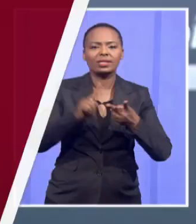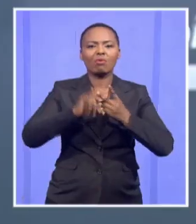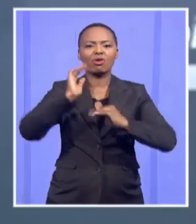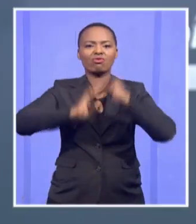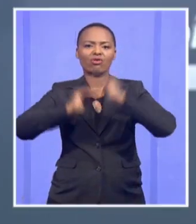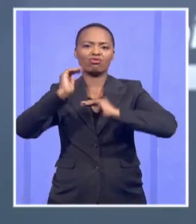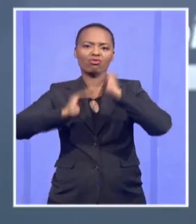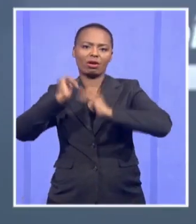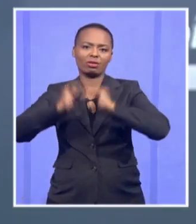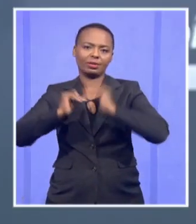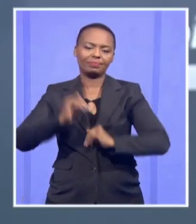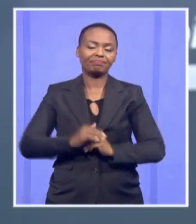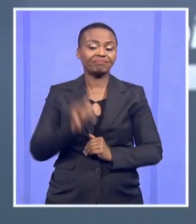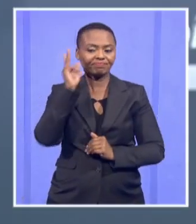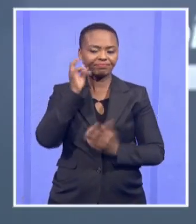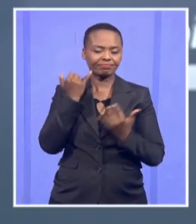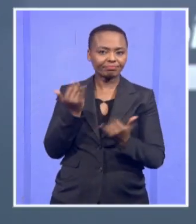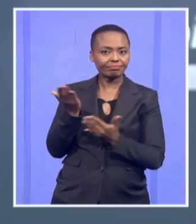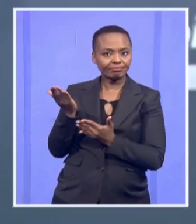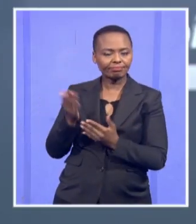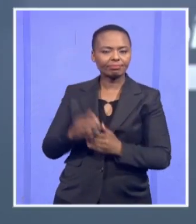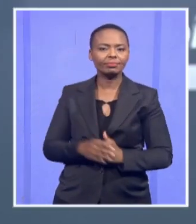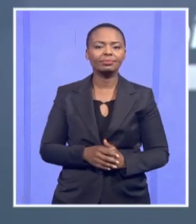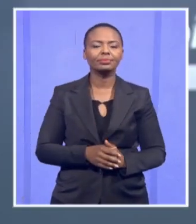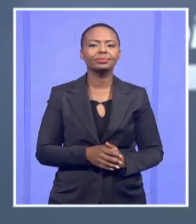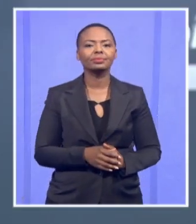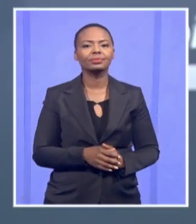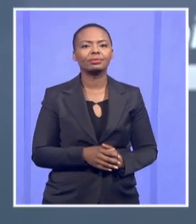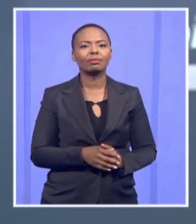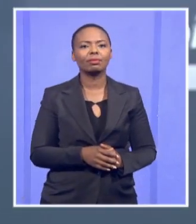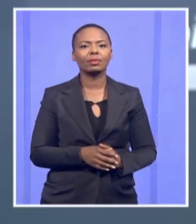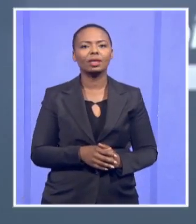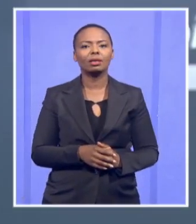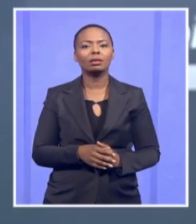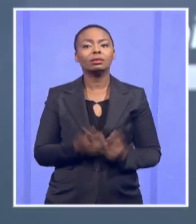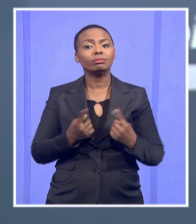infrastructure. Let's listen in. Behind how we should